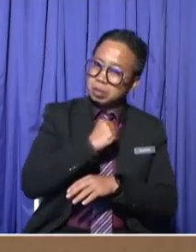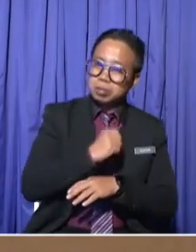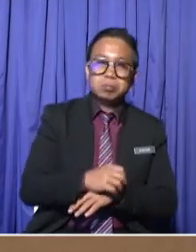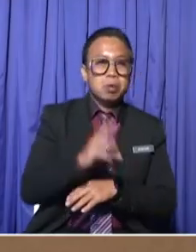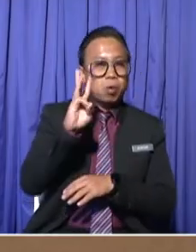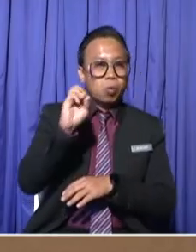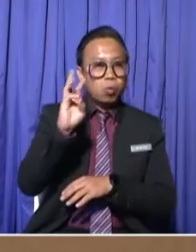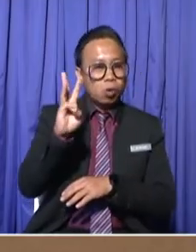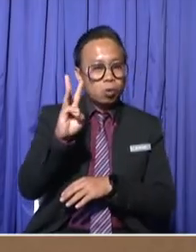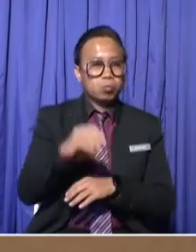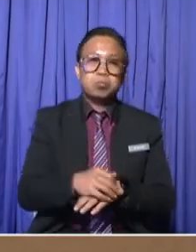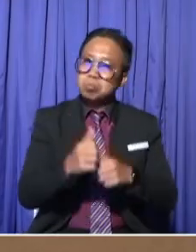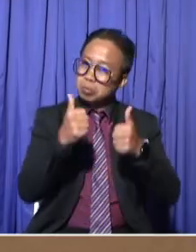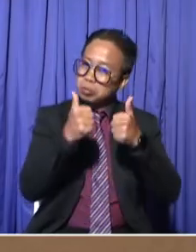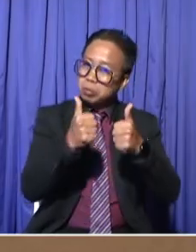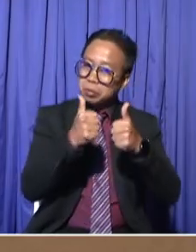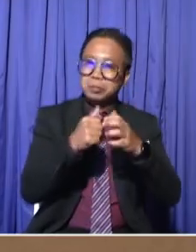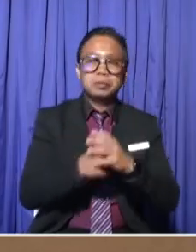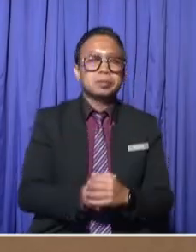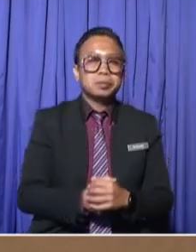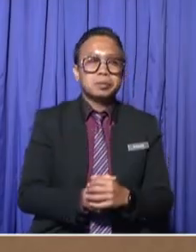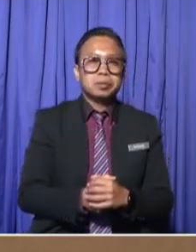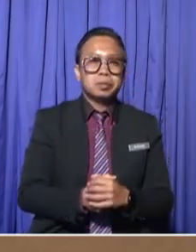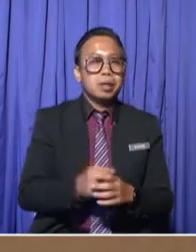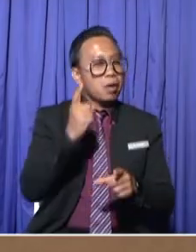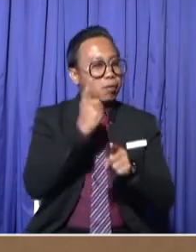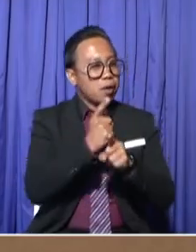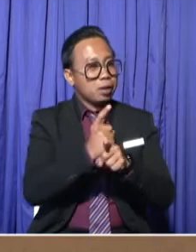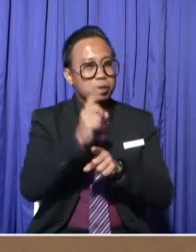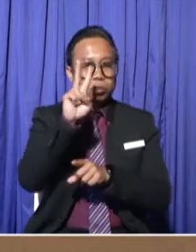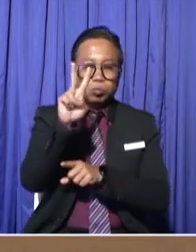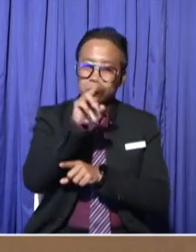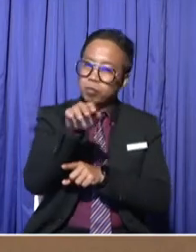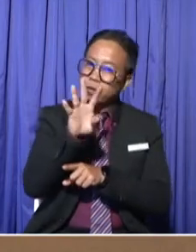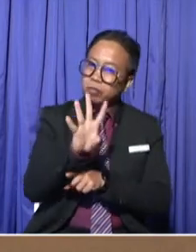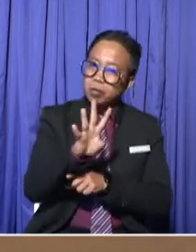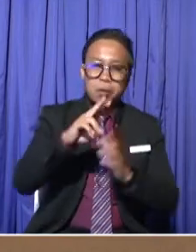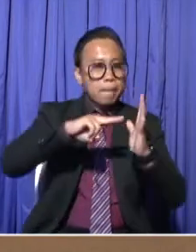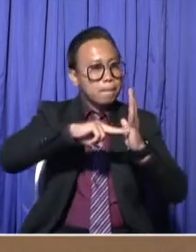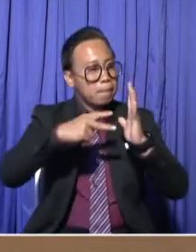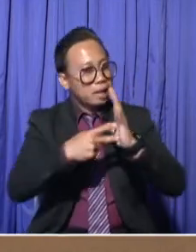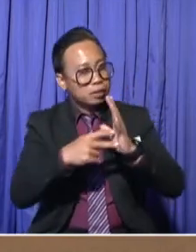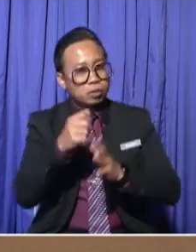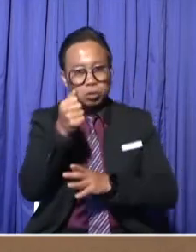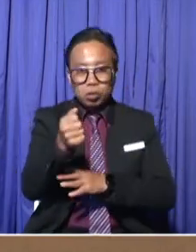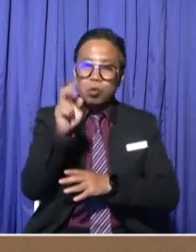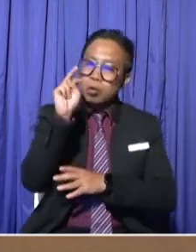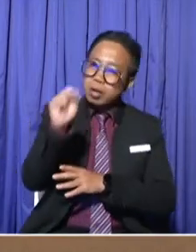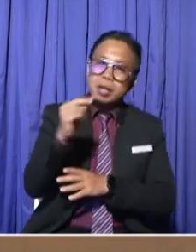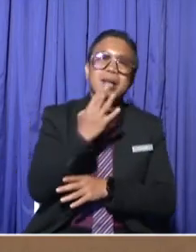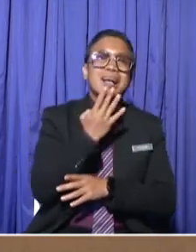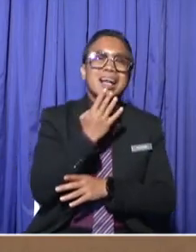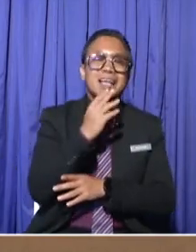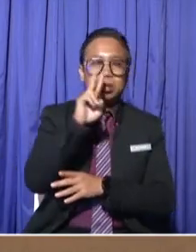Wow, that's great. That's right. 2/4 means you need to color